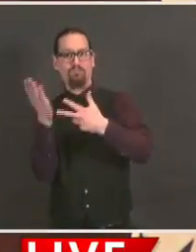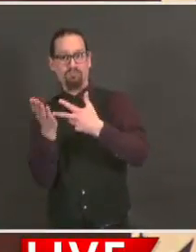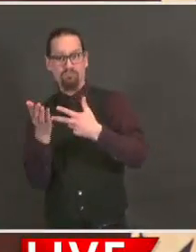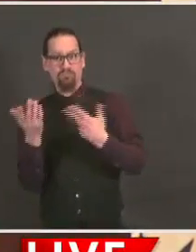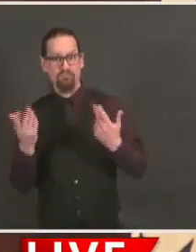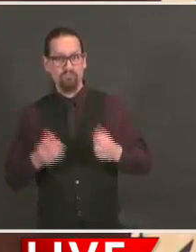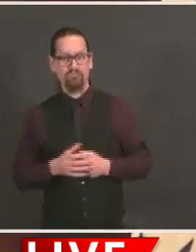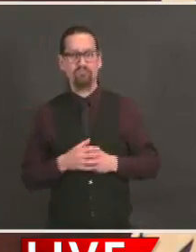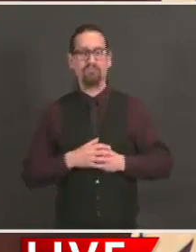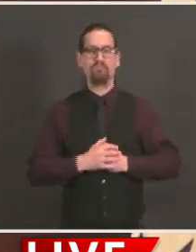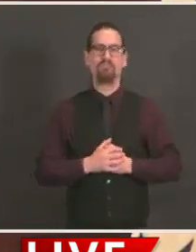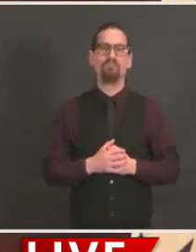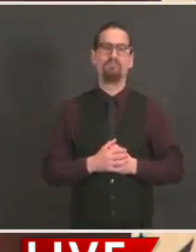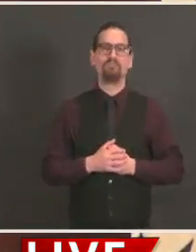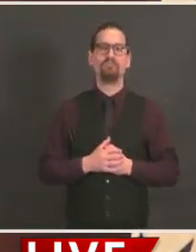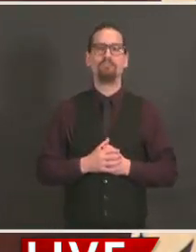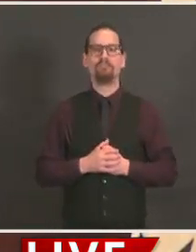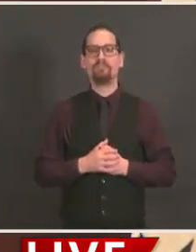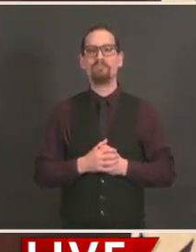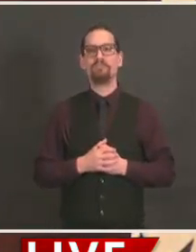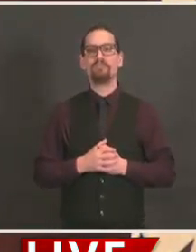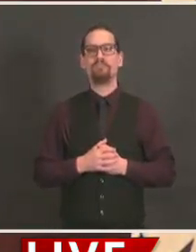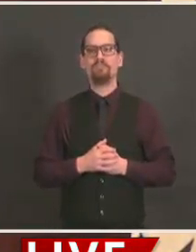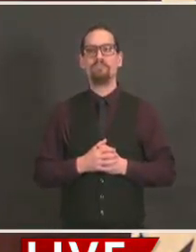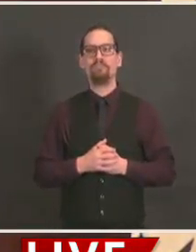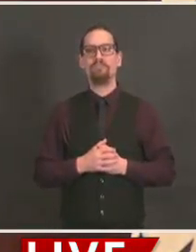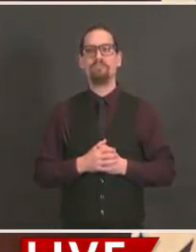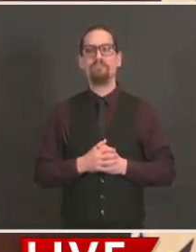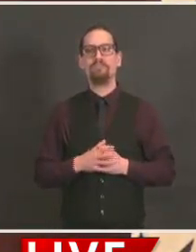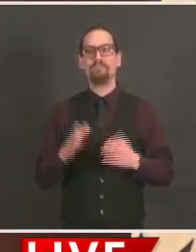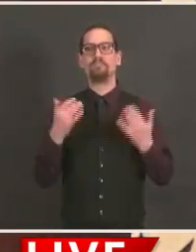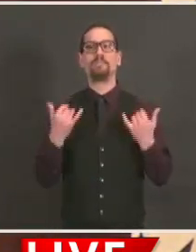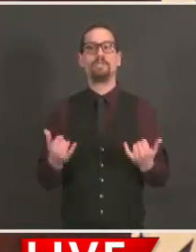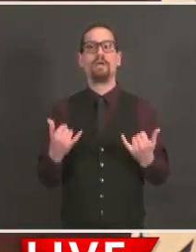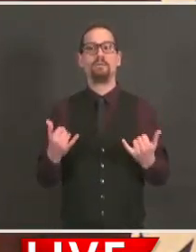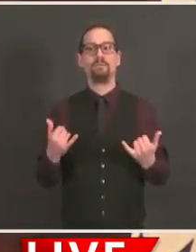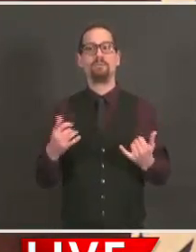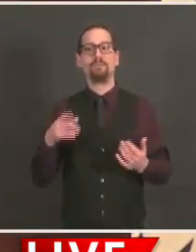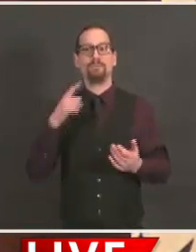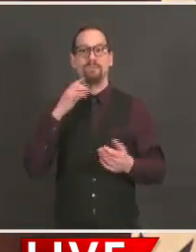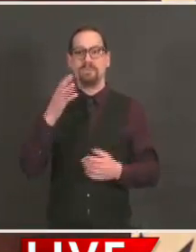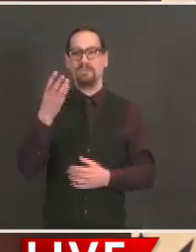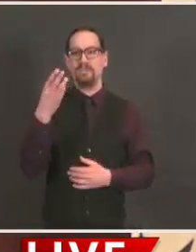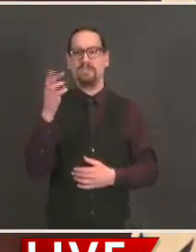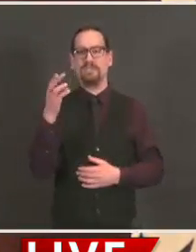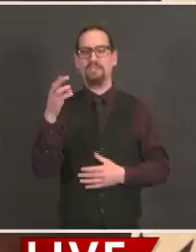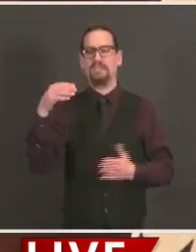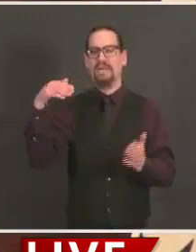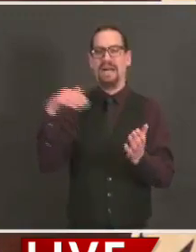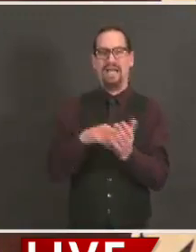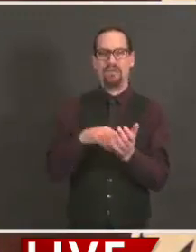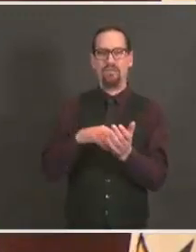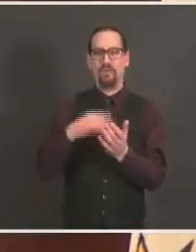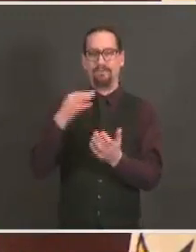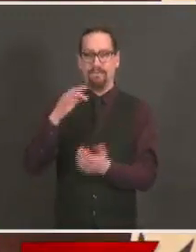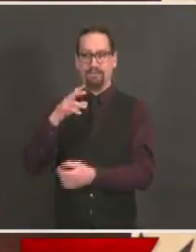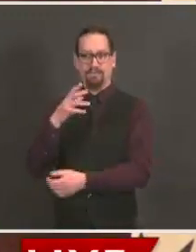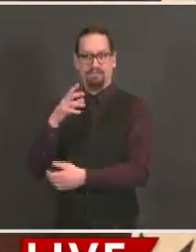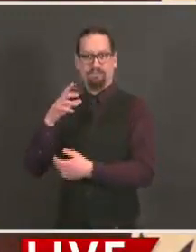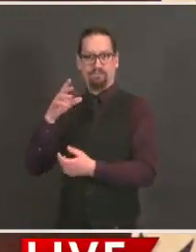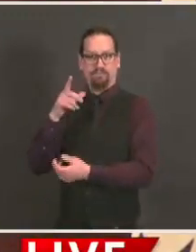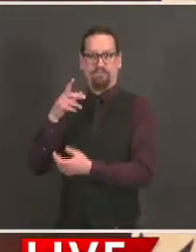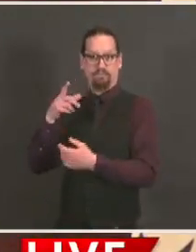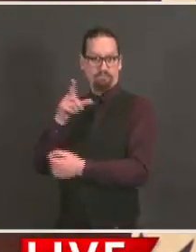Right now, we are only getting a little more than 16,000 first doses of vaccine a week.